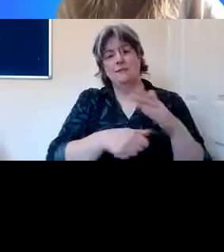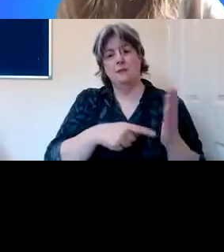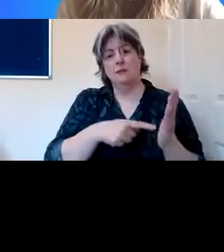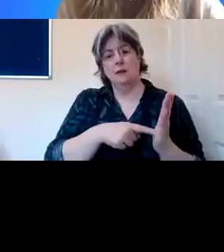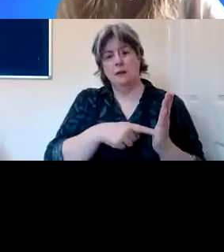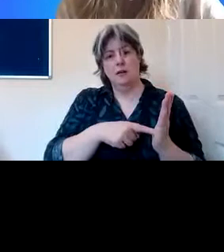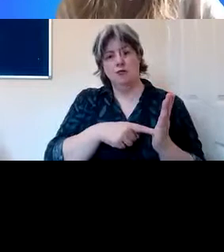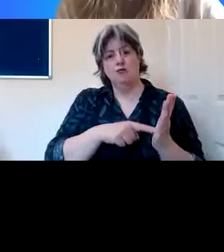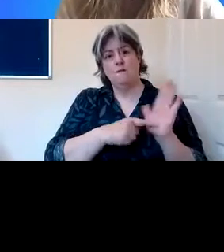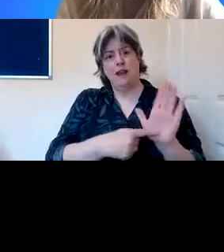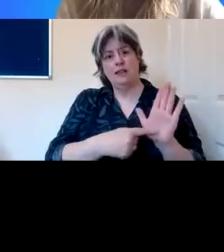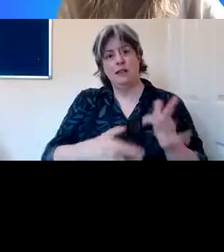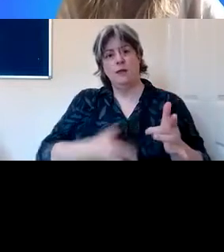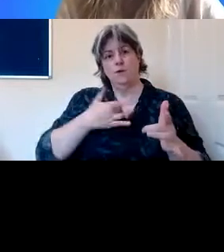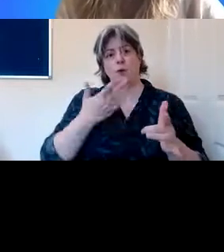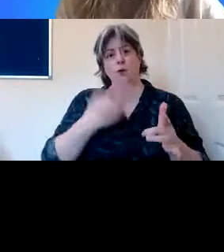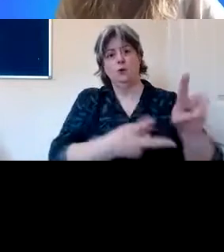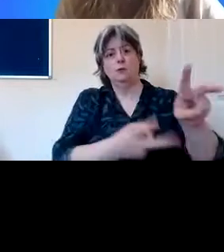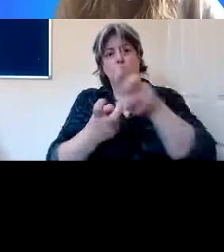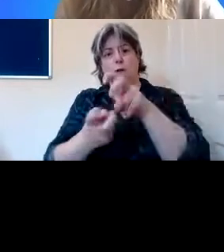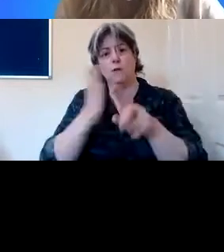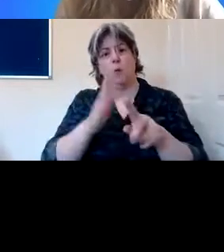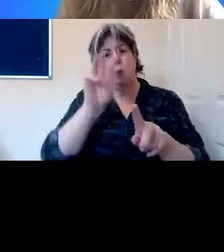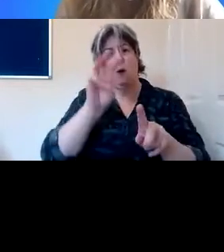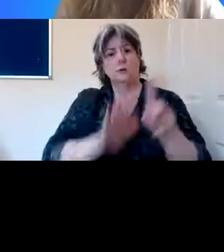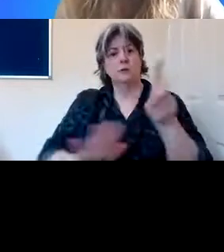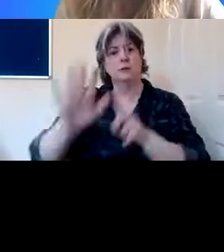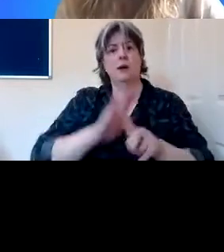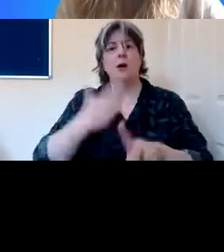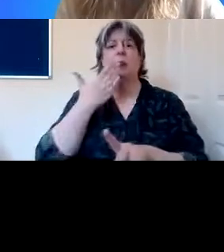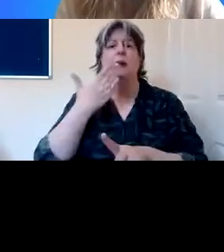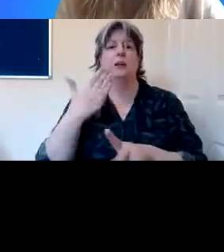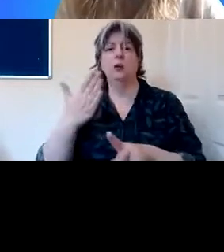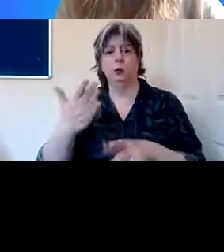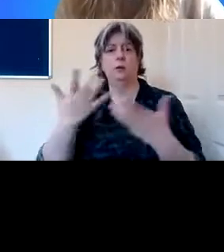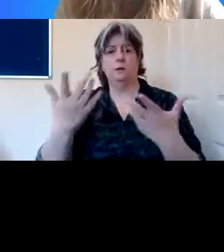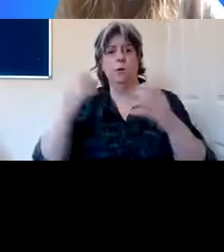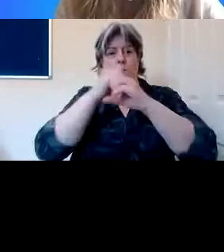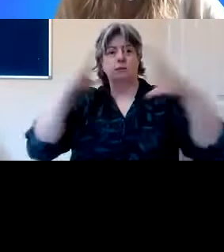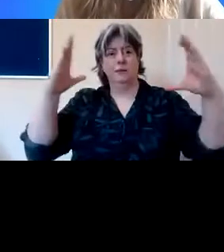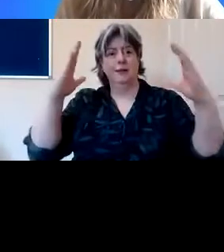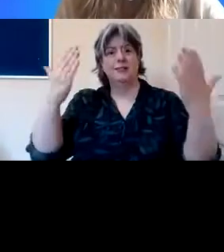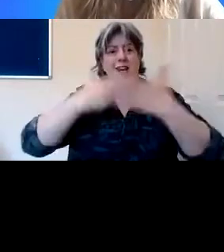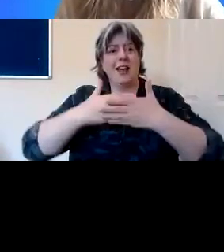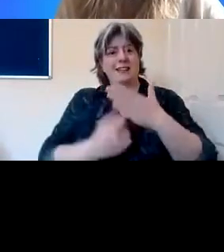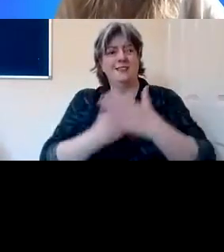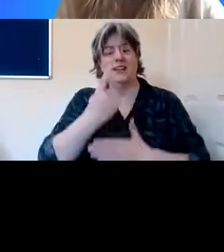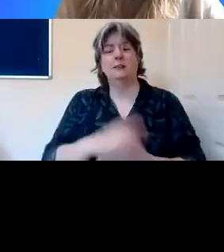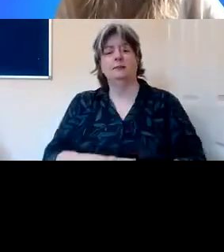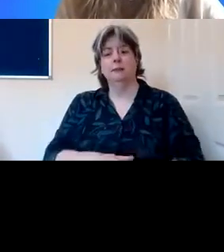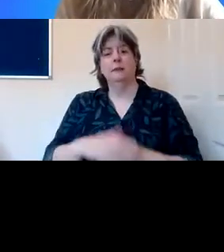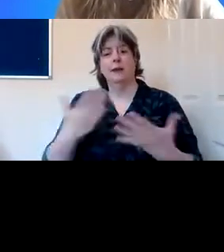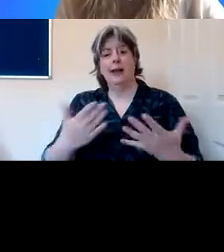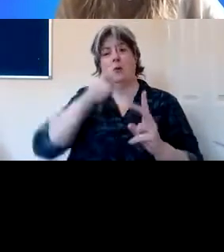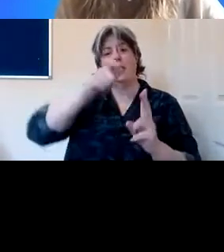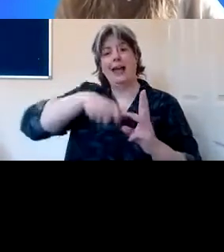very much for taking the time to set the scene for this evening's event. The aim now is to allow candidates in the Llanelli to set out